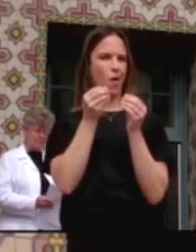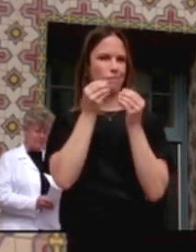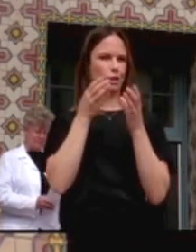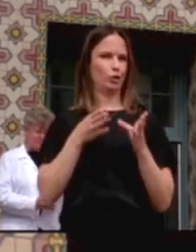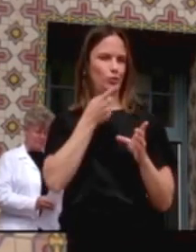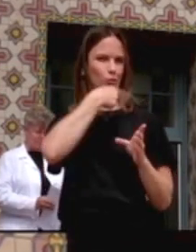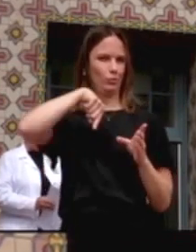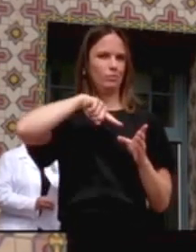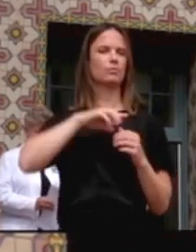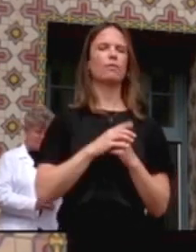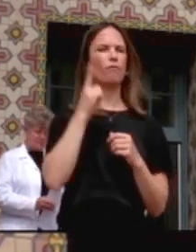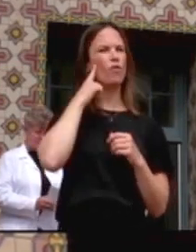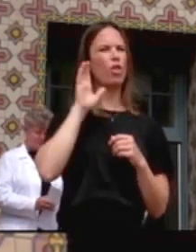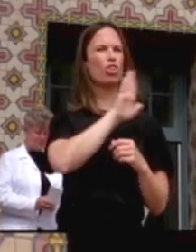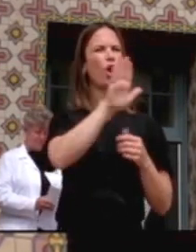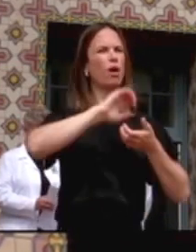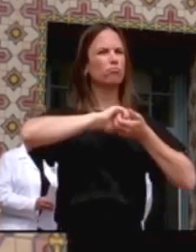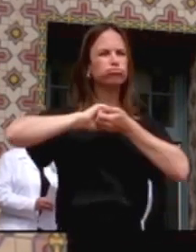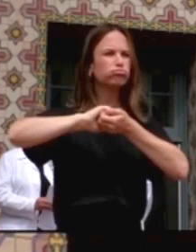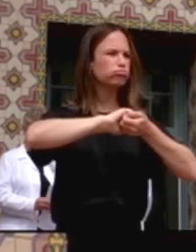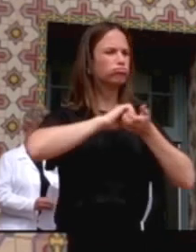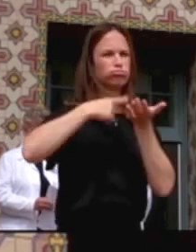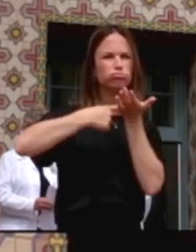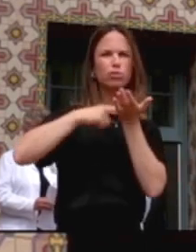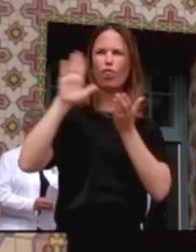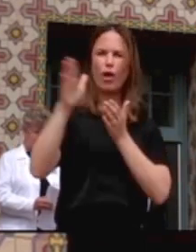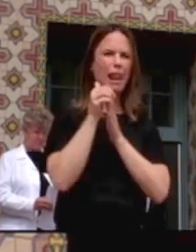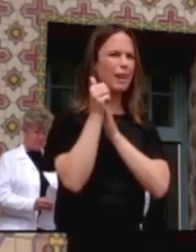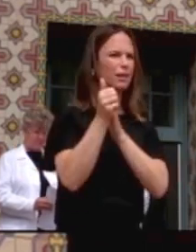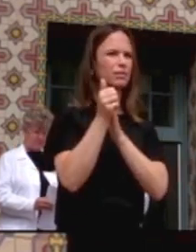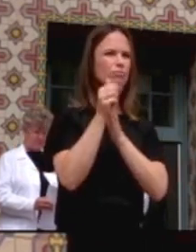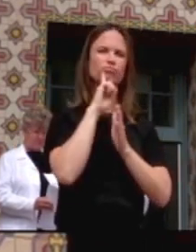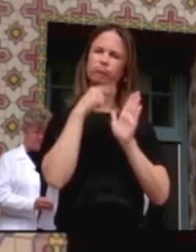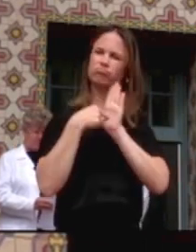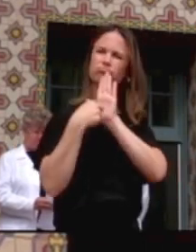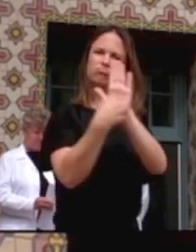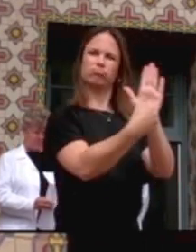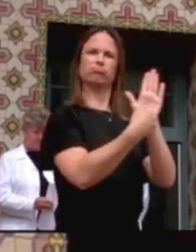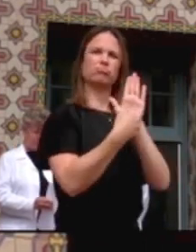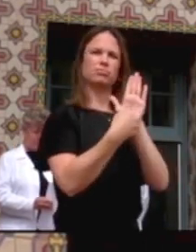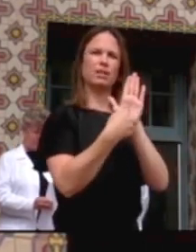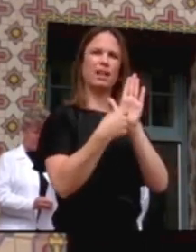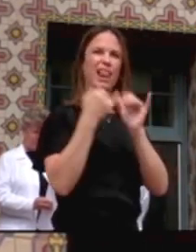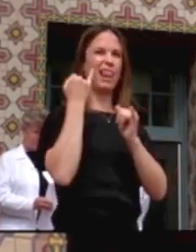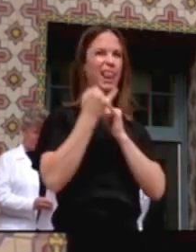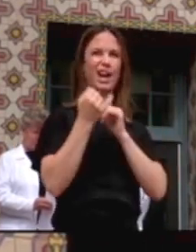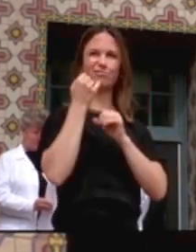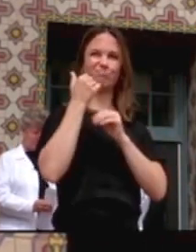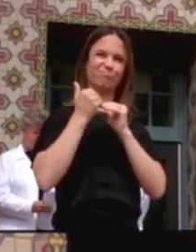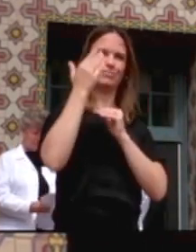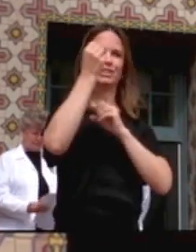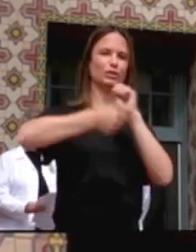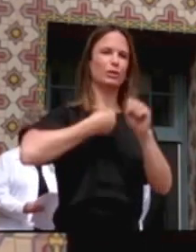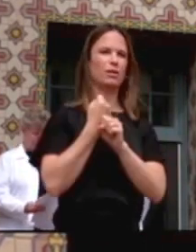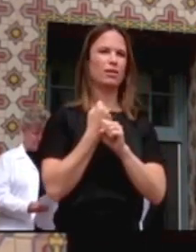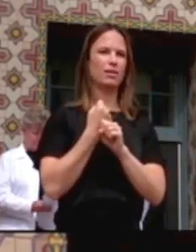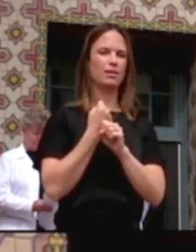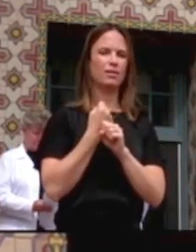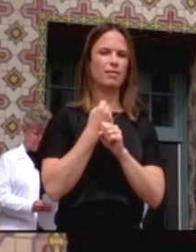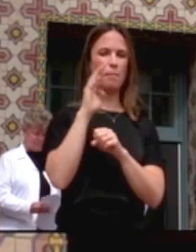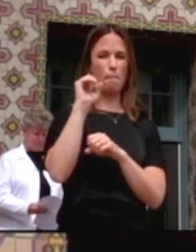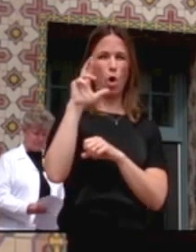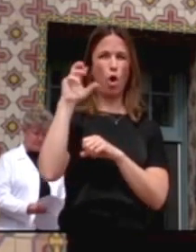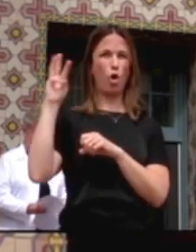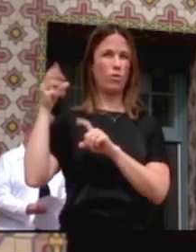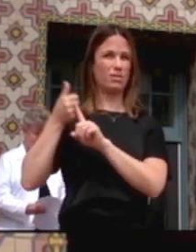officers for the collaboration and the leadership that you've shown over the past year plus. As Dr. Morrow indicated,